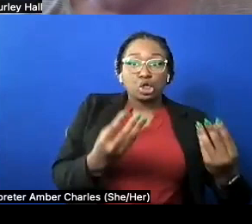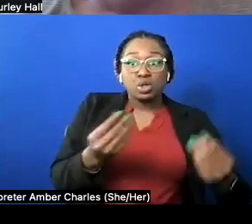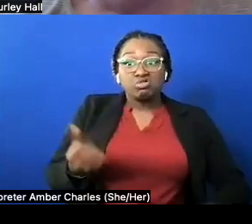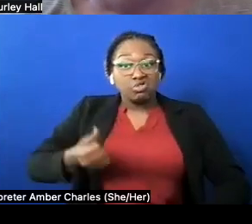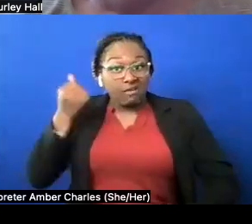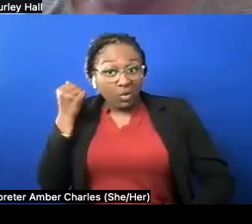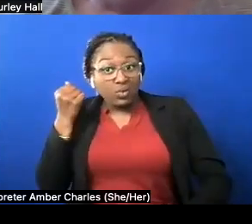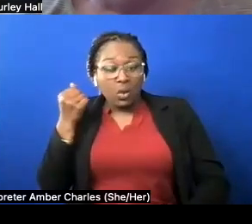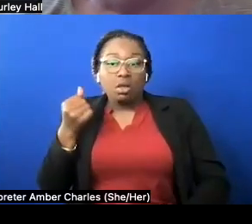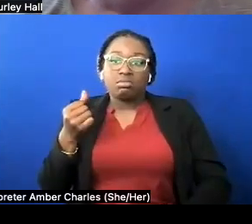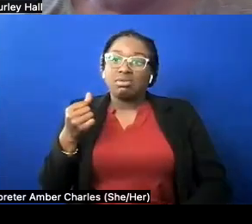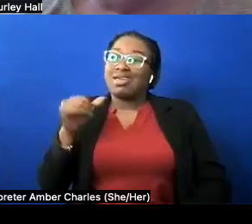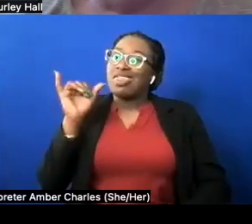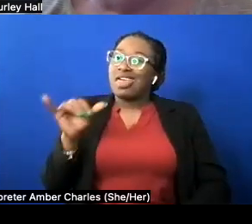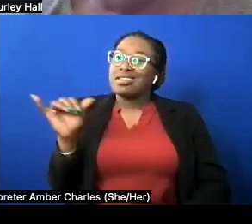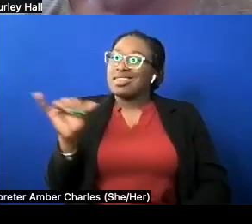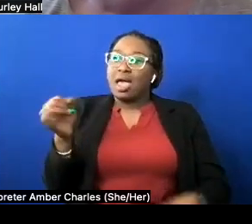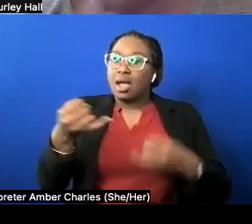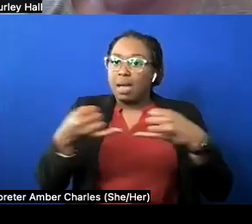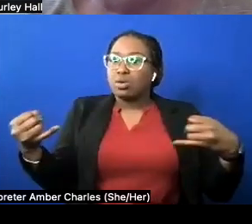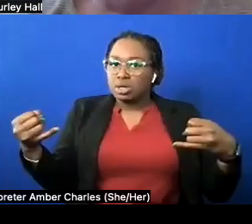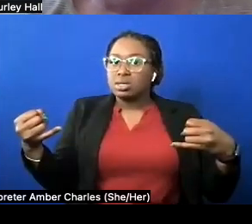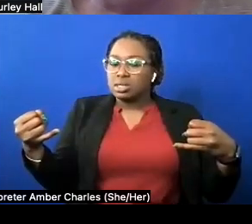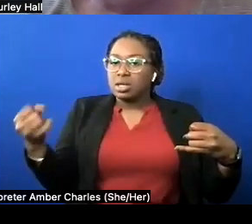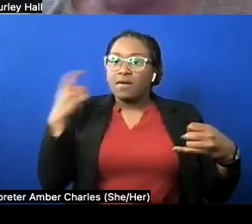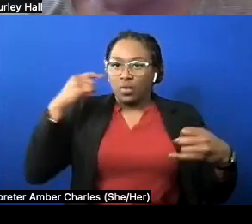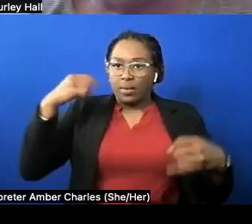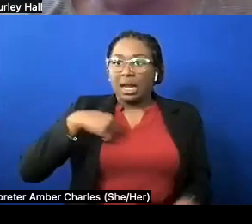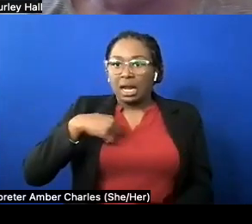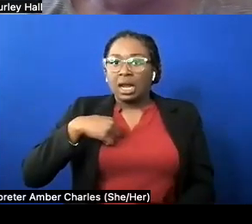refusal, that's like what boundaries are to me.